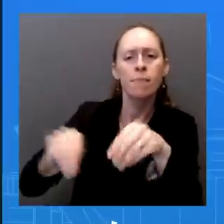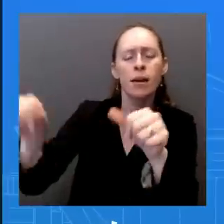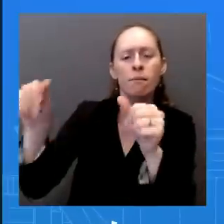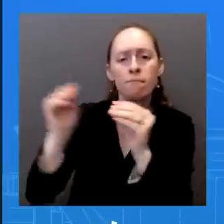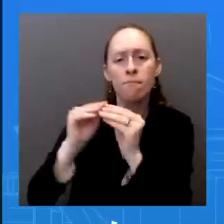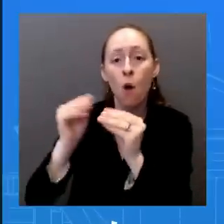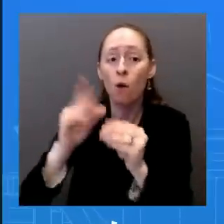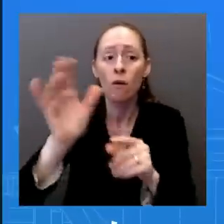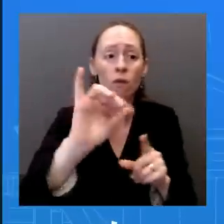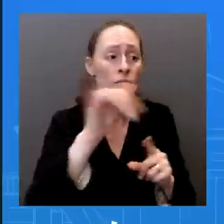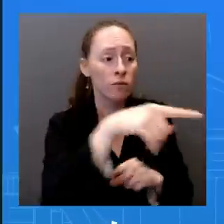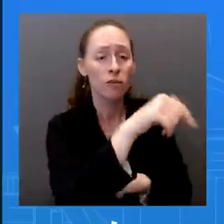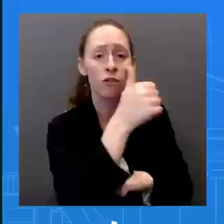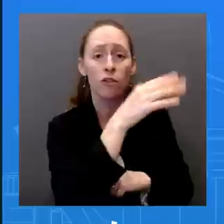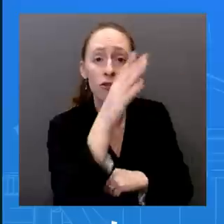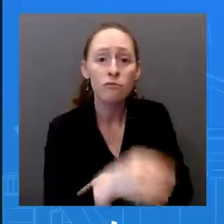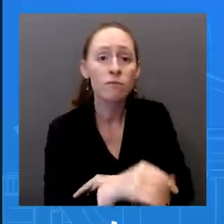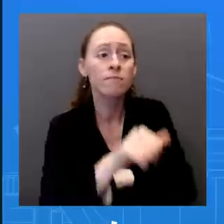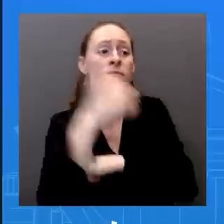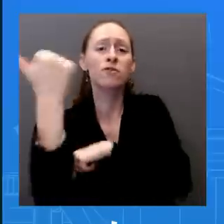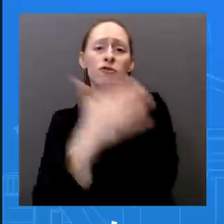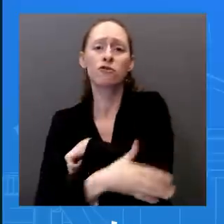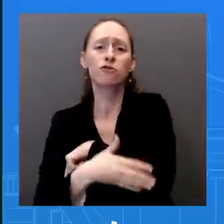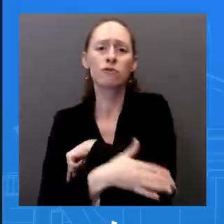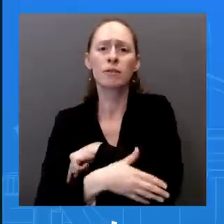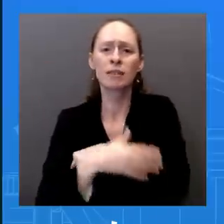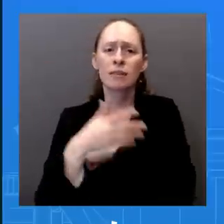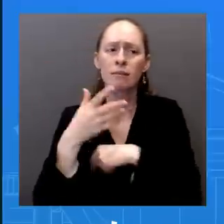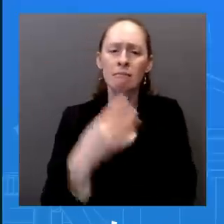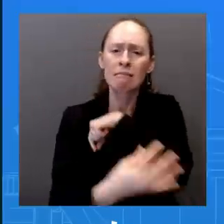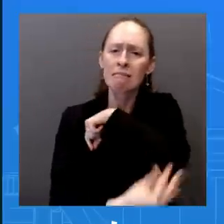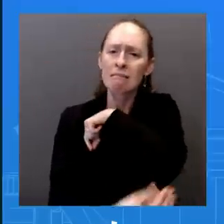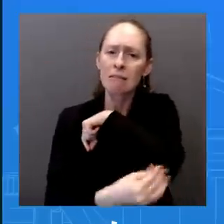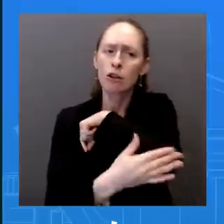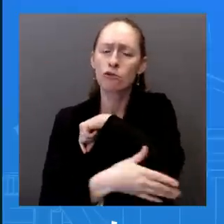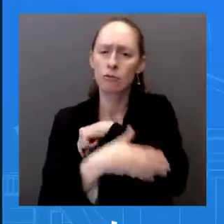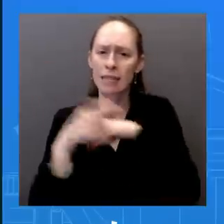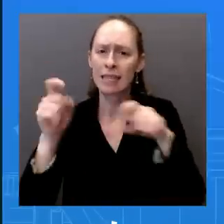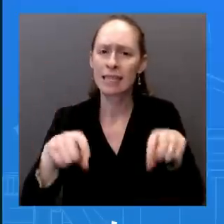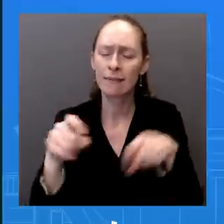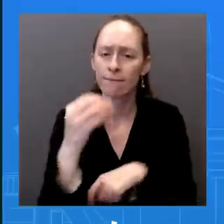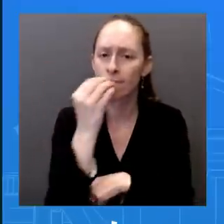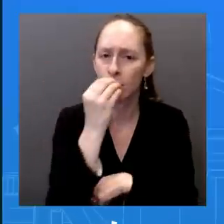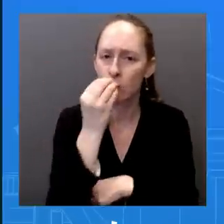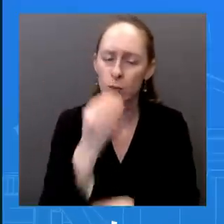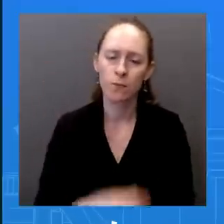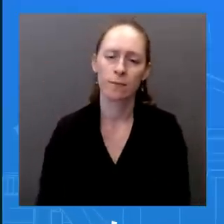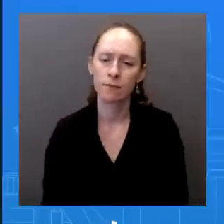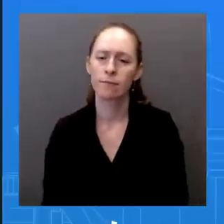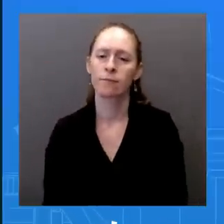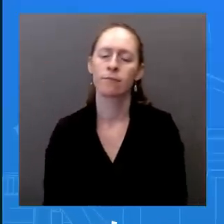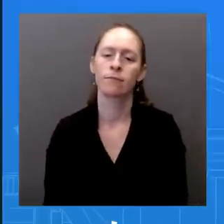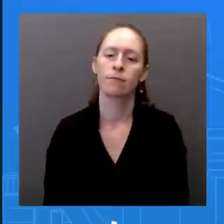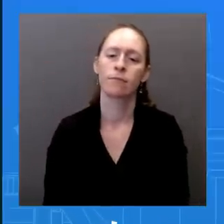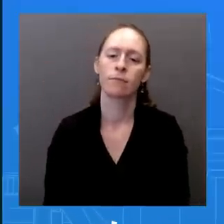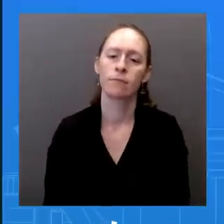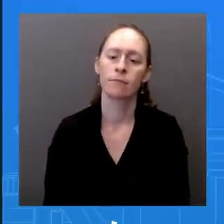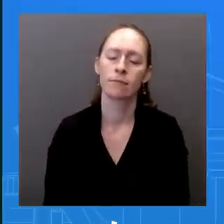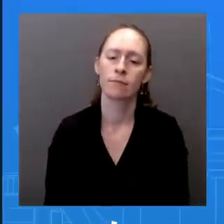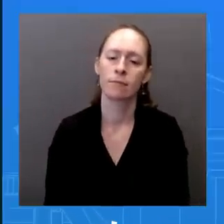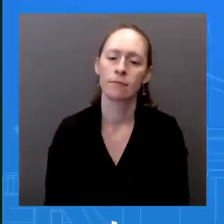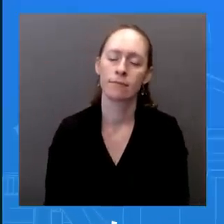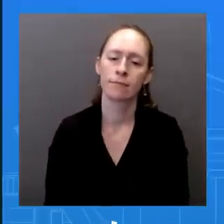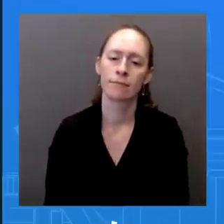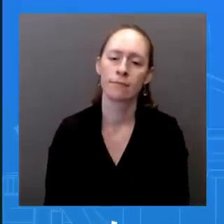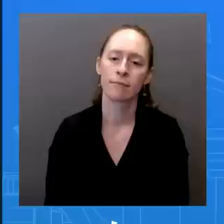for the elimination of export bans and of hoarding so that there is a better supply of food to the world market and